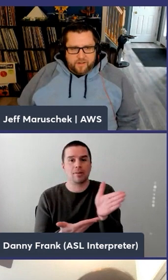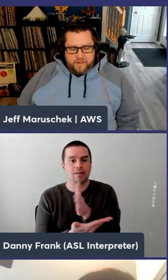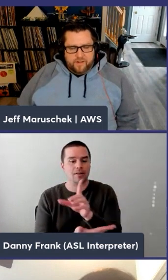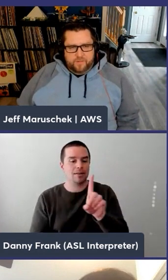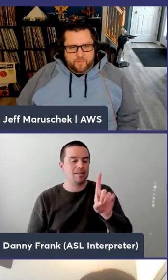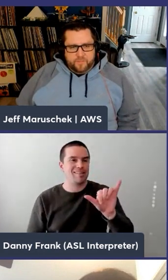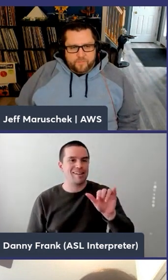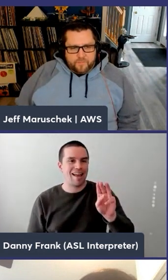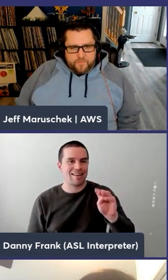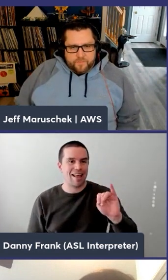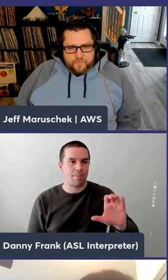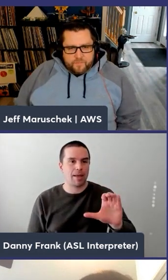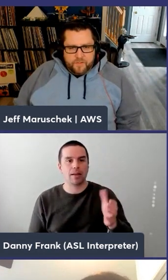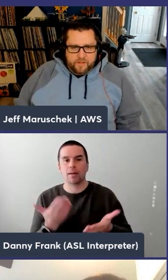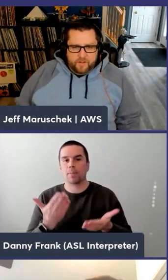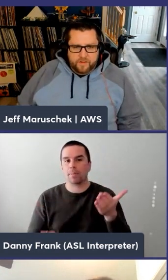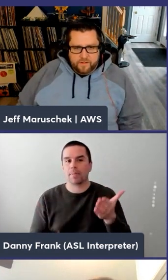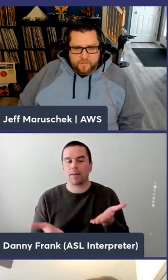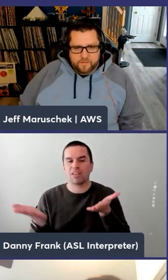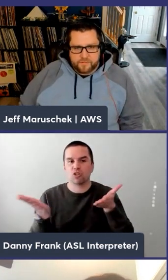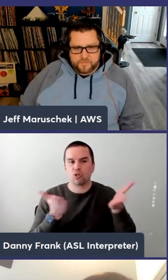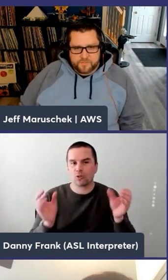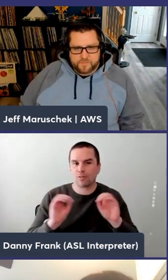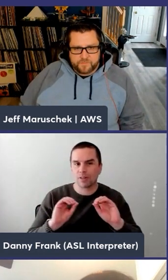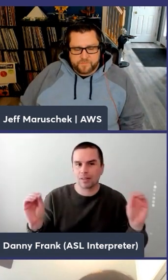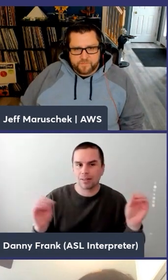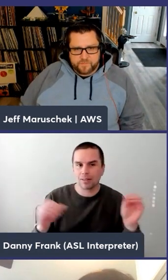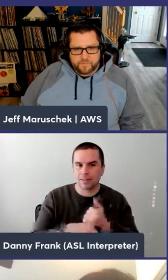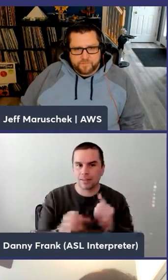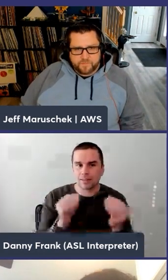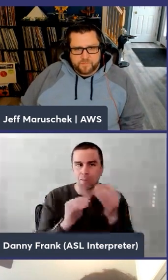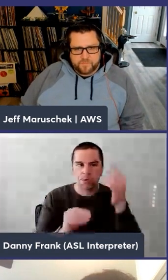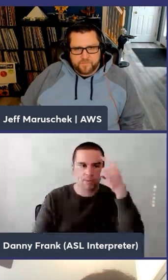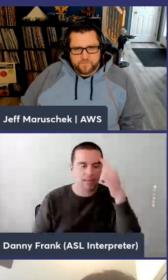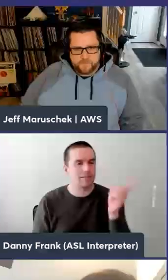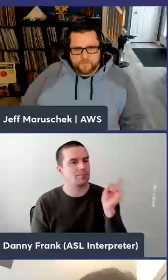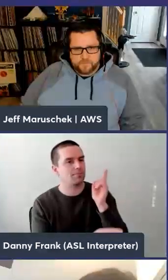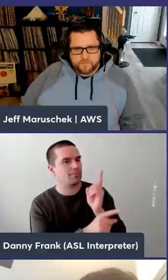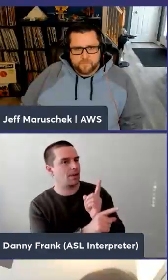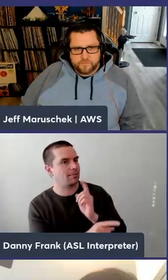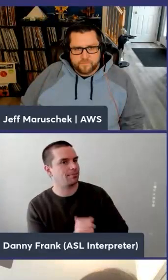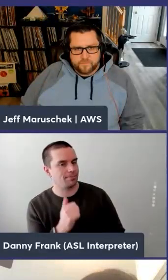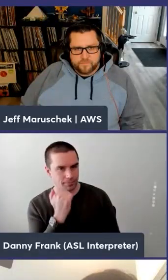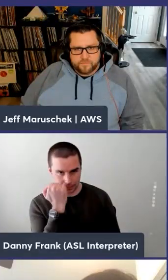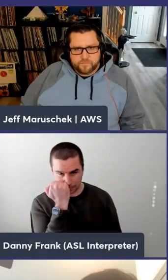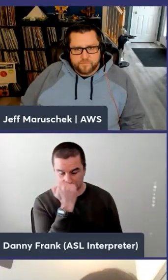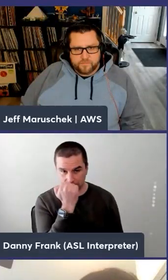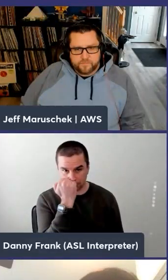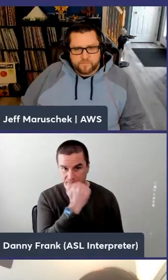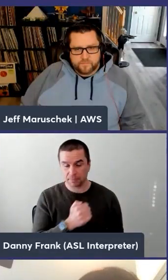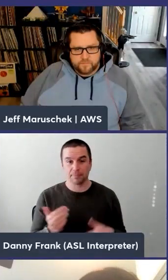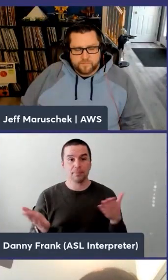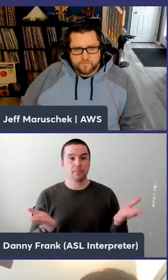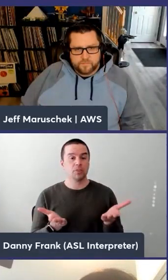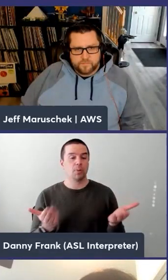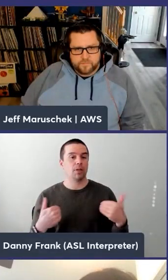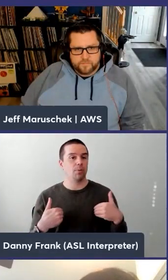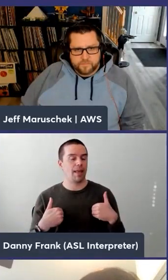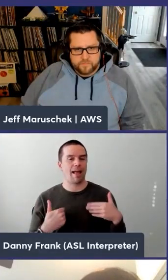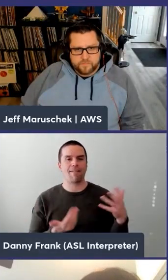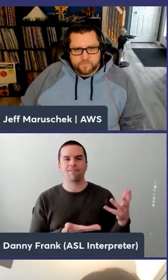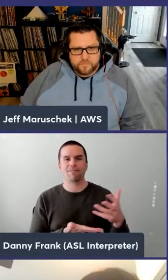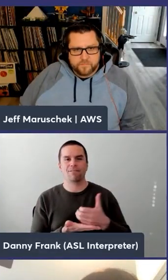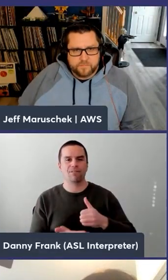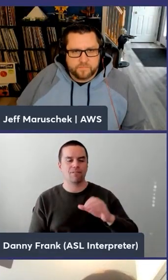there. Absolutely. So here we have, as we mentioned, collections is nothing but, group